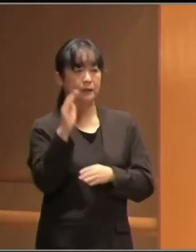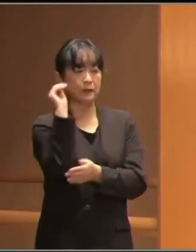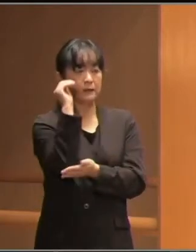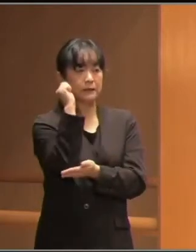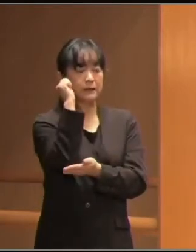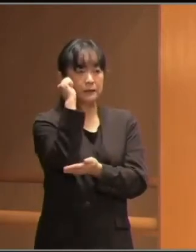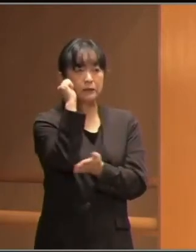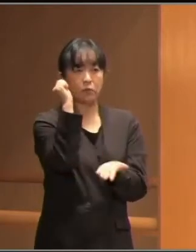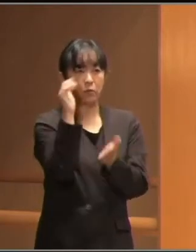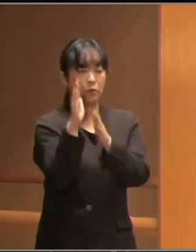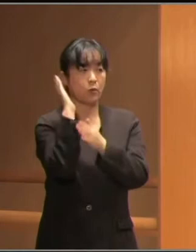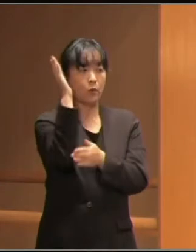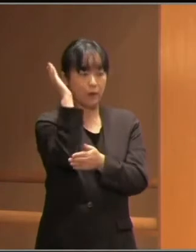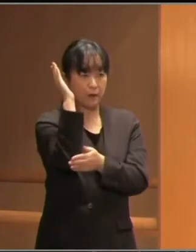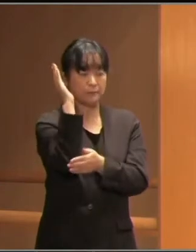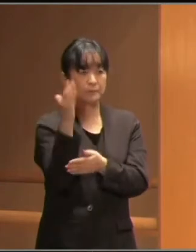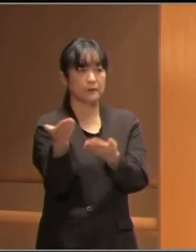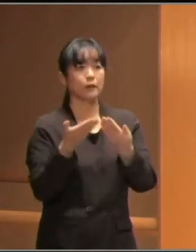Today's speaker